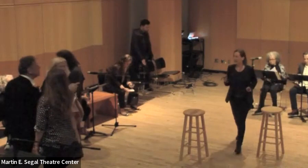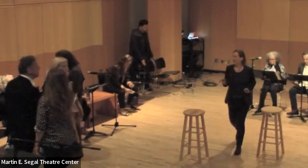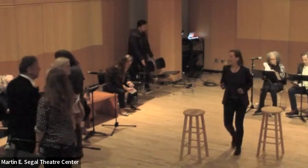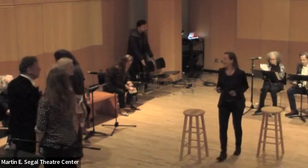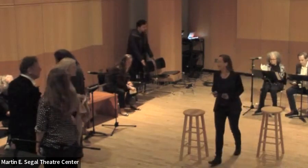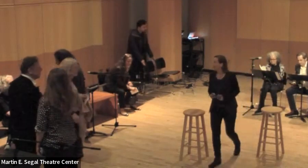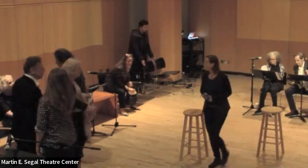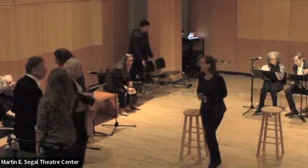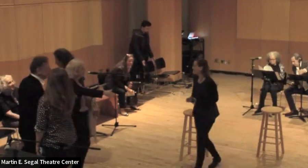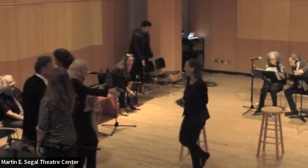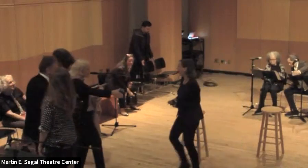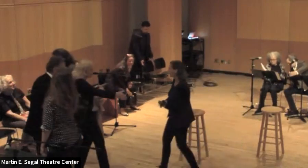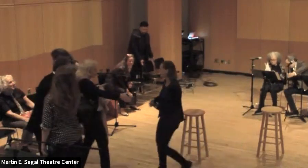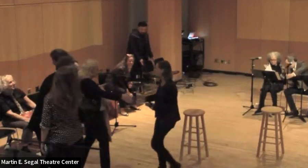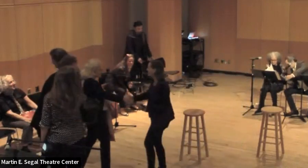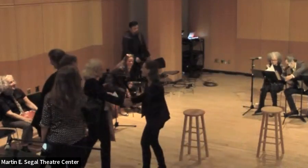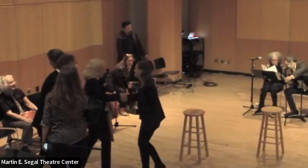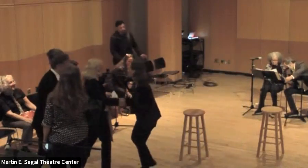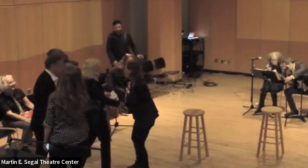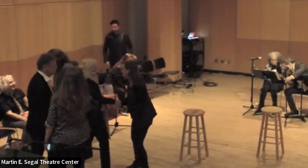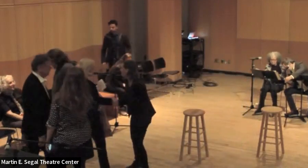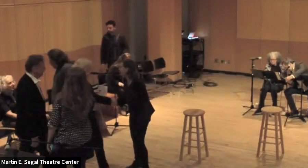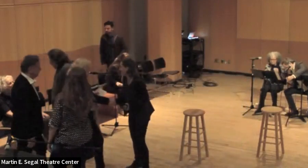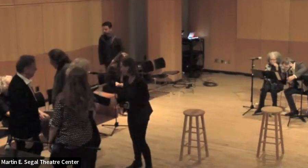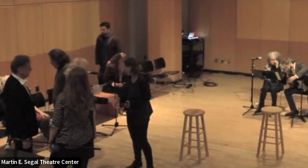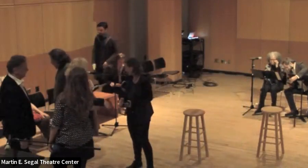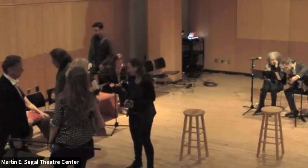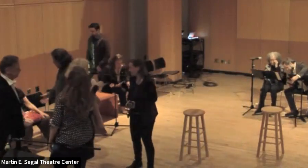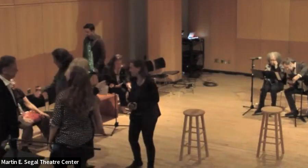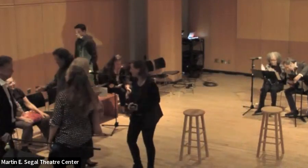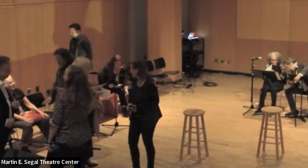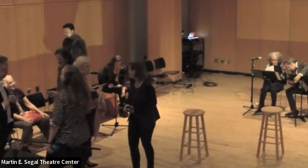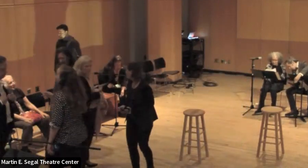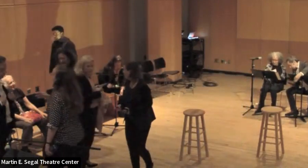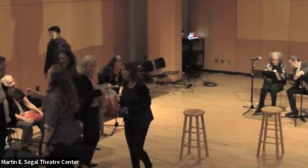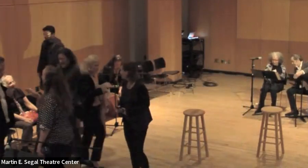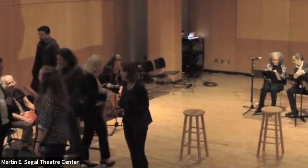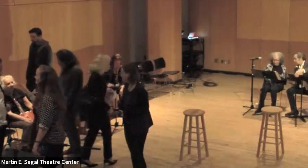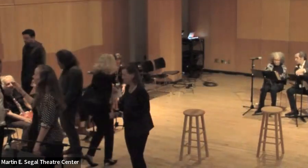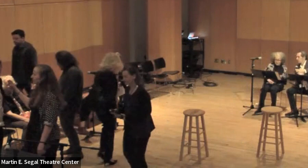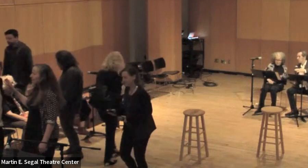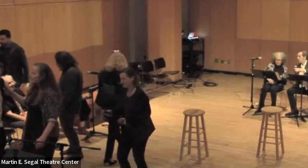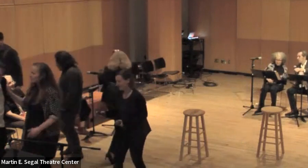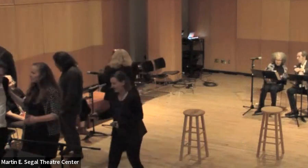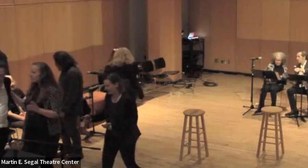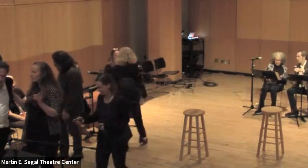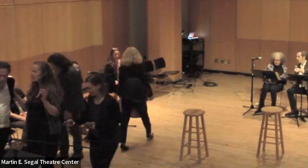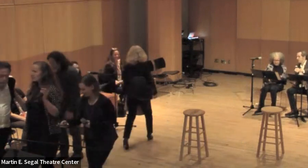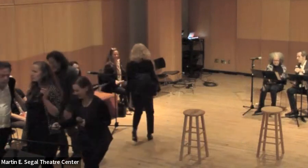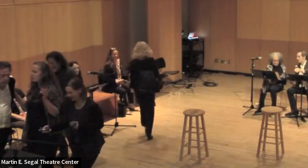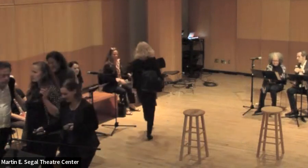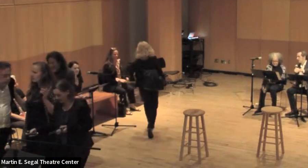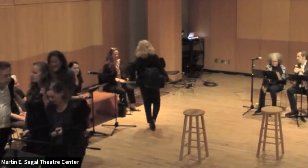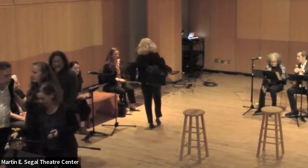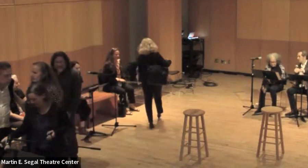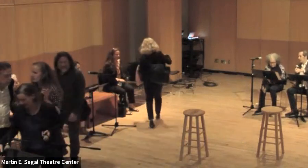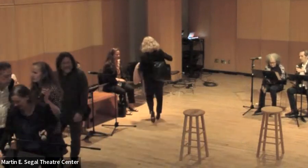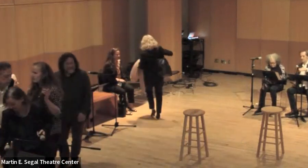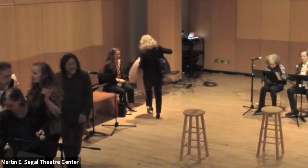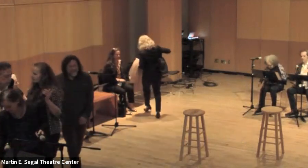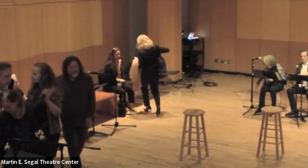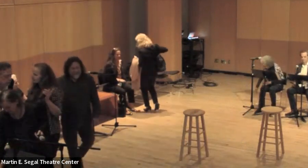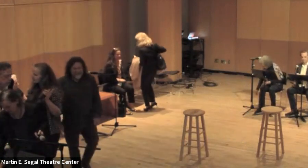what yeah I worked with Sarah I work with Sarah lot for a while okay so probably cross